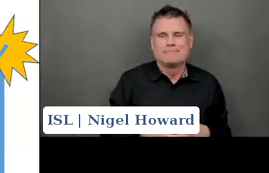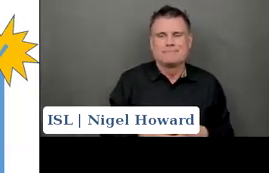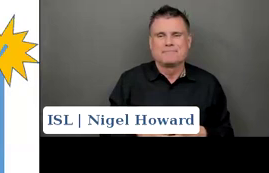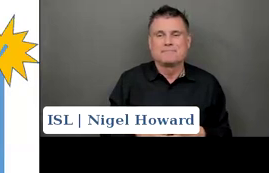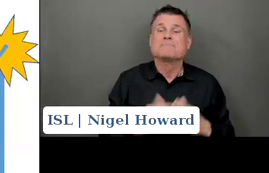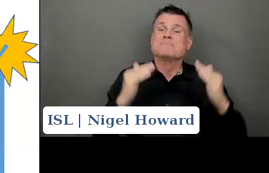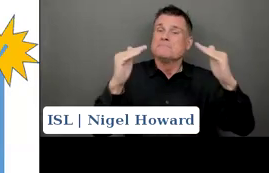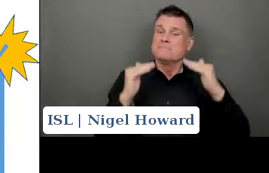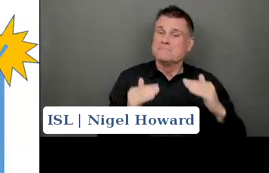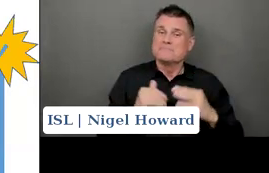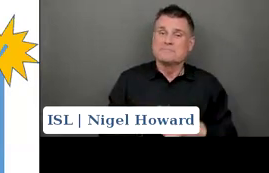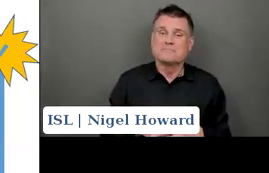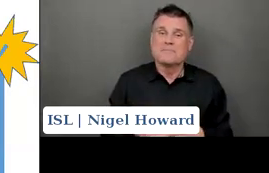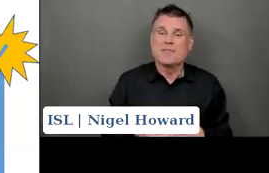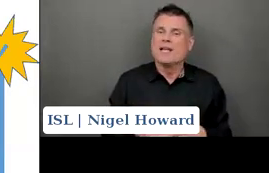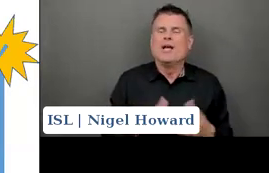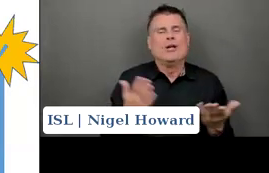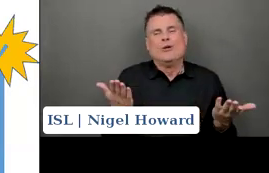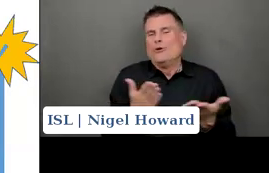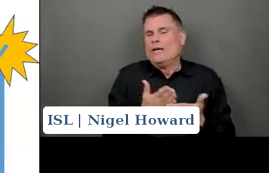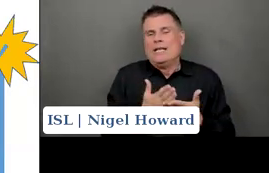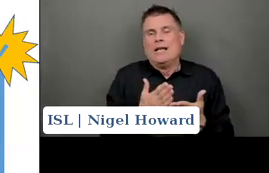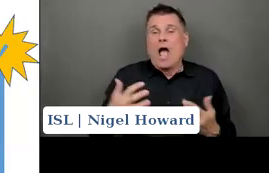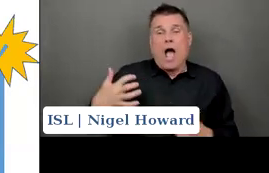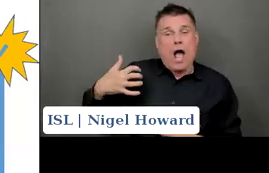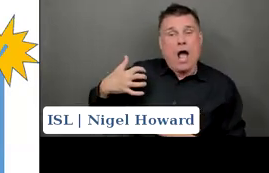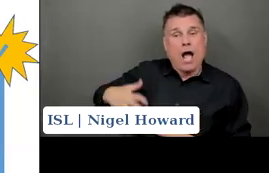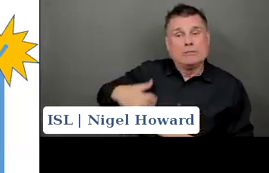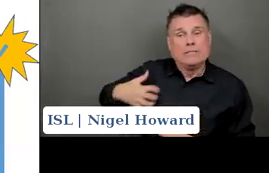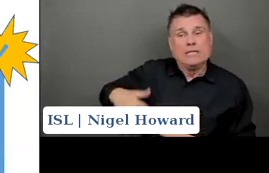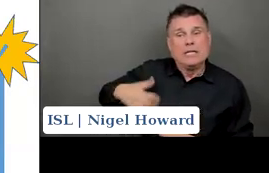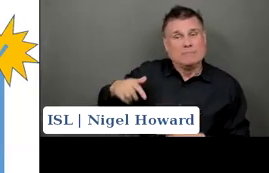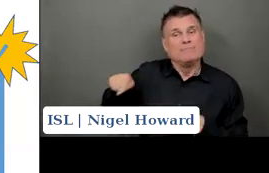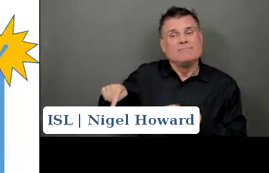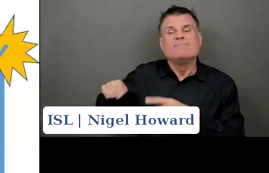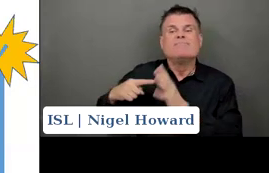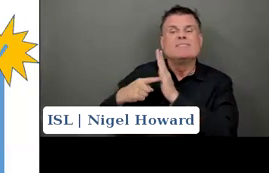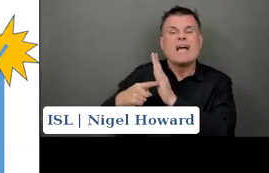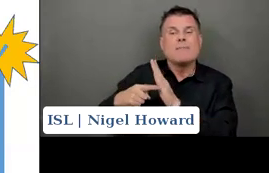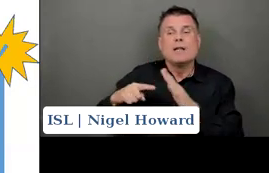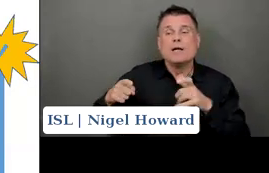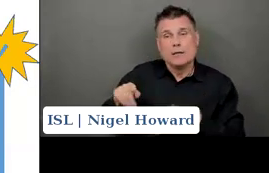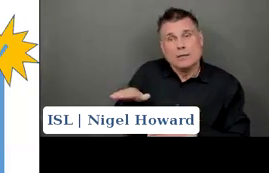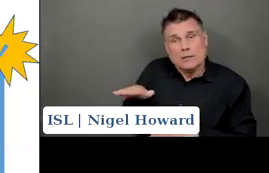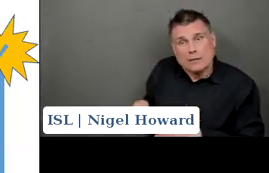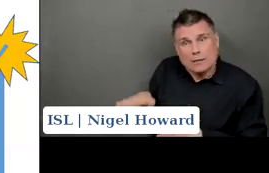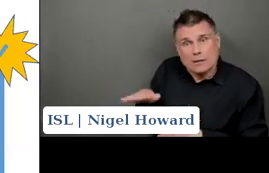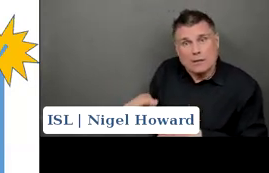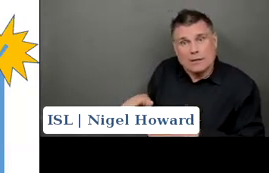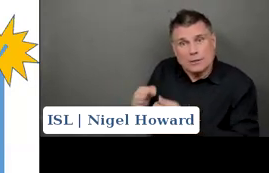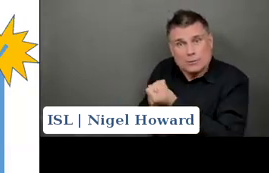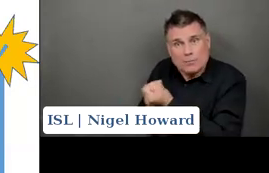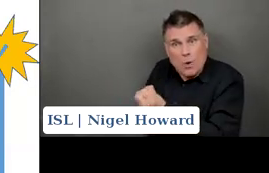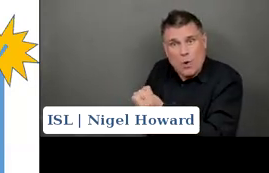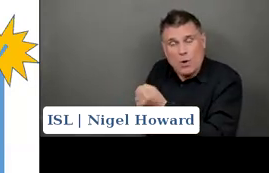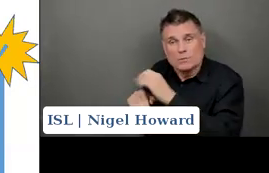informal markets, and that's some examples in Africa, for example. And then we've obviously have disability allowances in